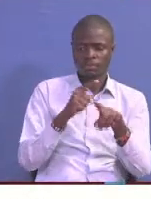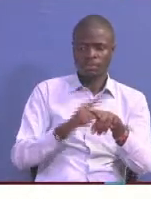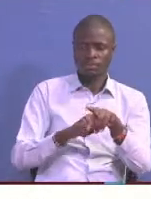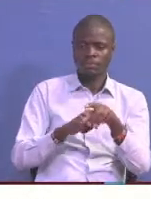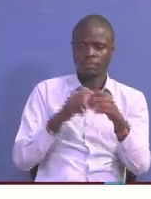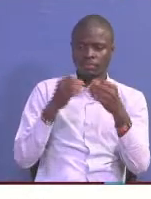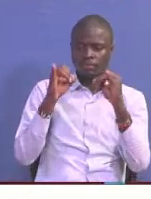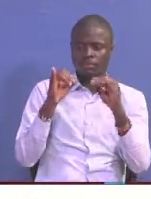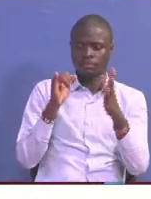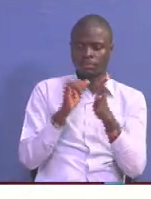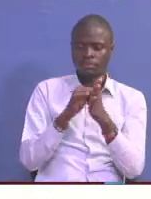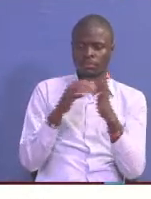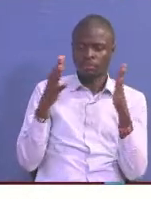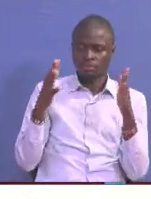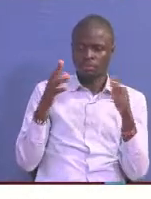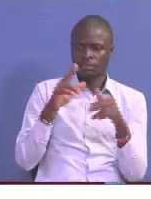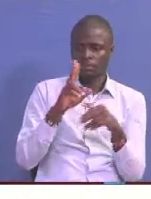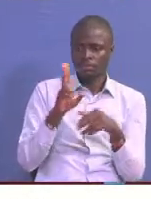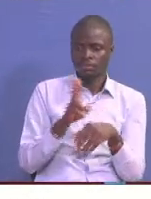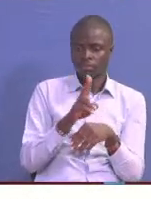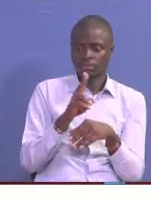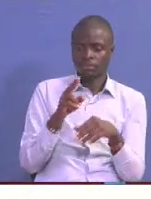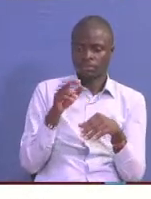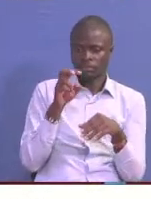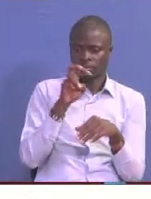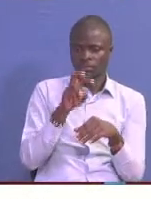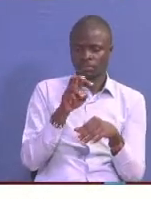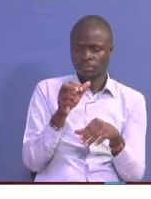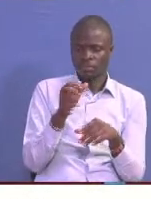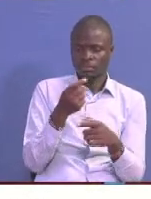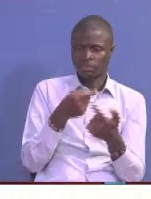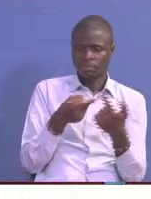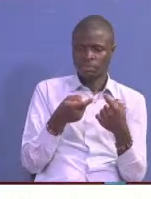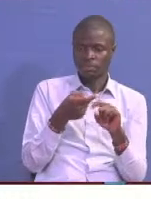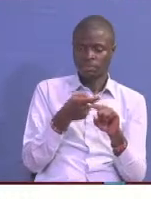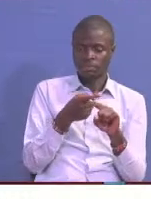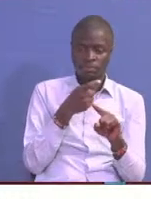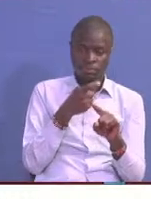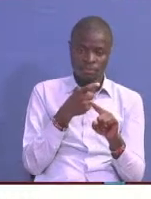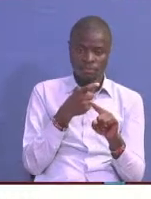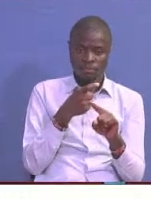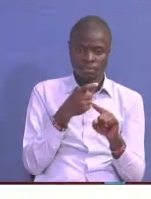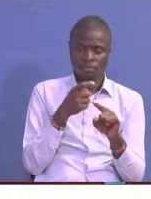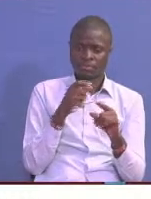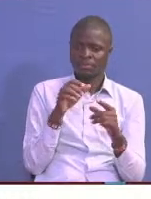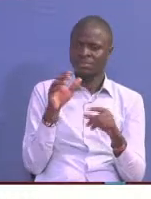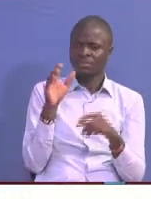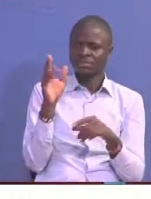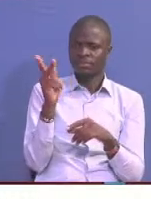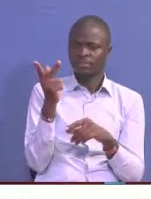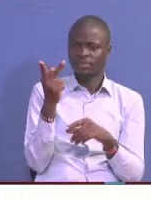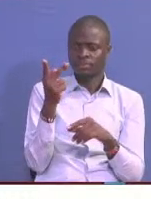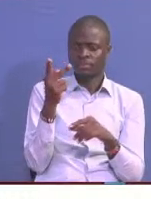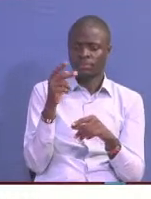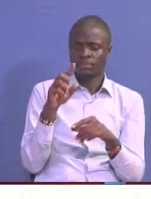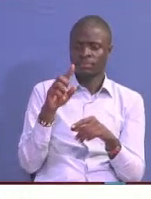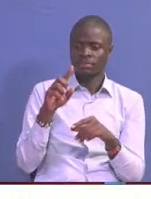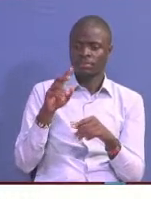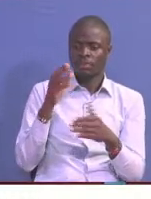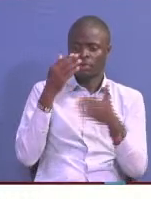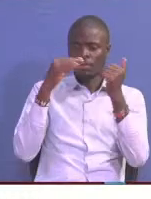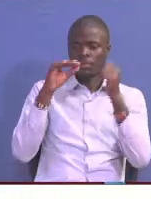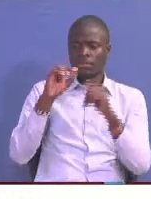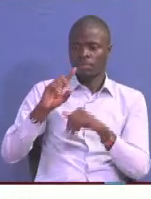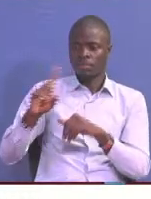Again, that was very huge for us. We have seen where we came from. In Kenya, University of